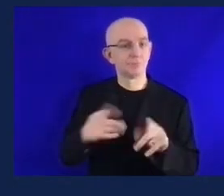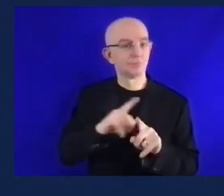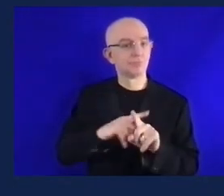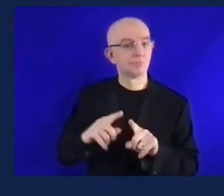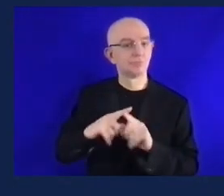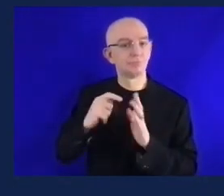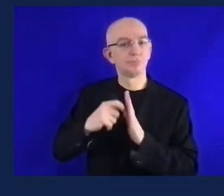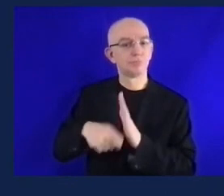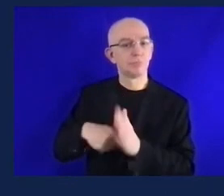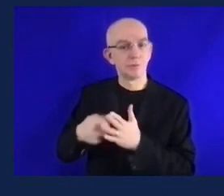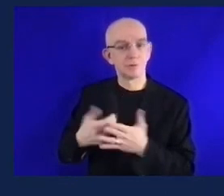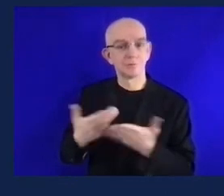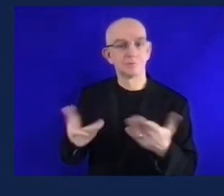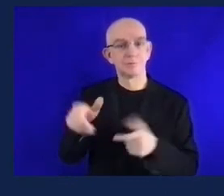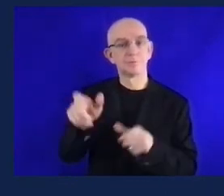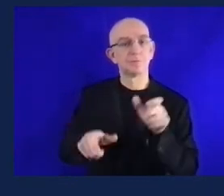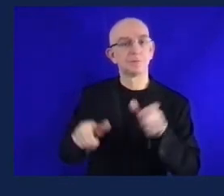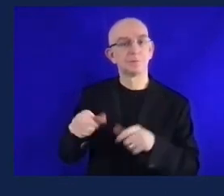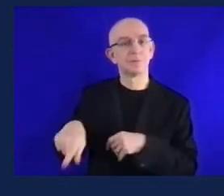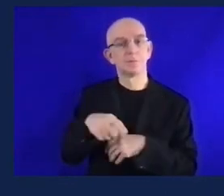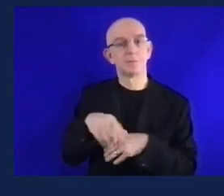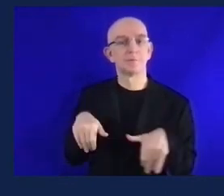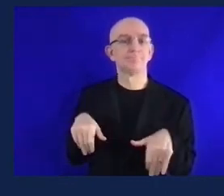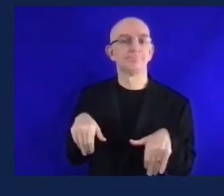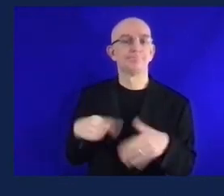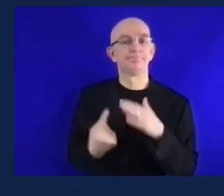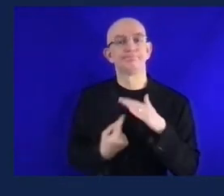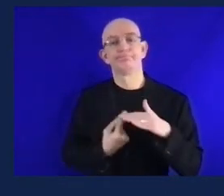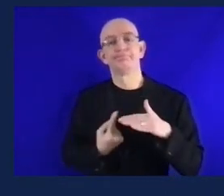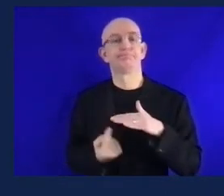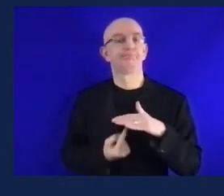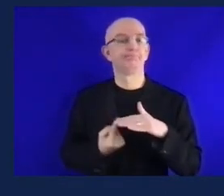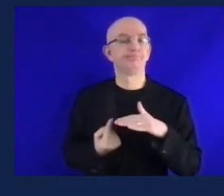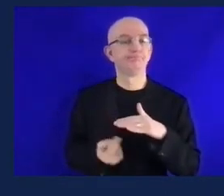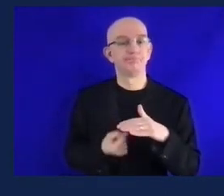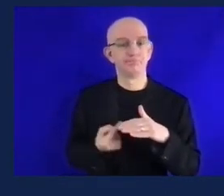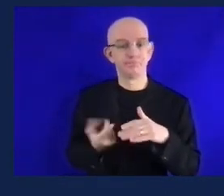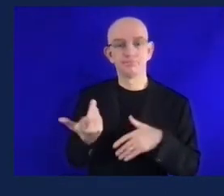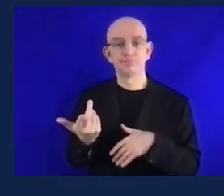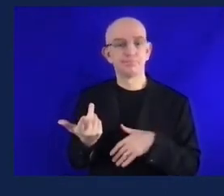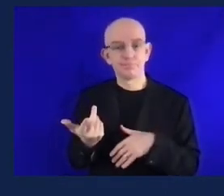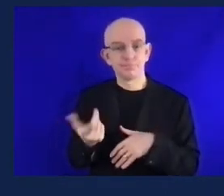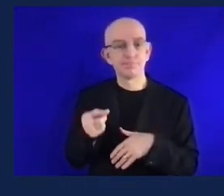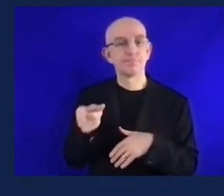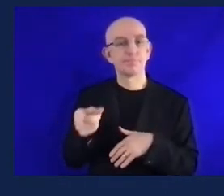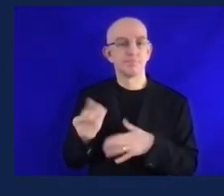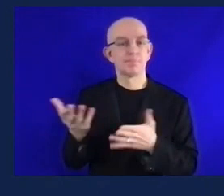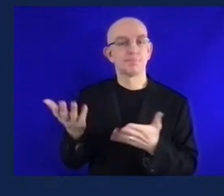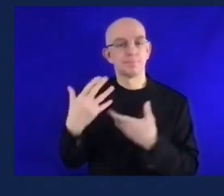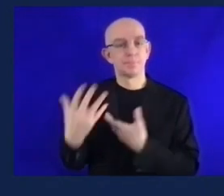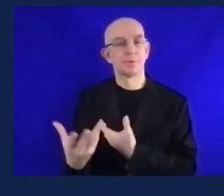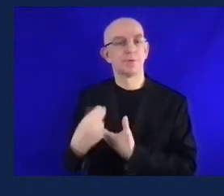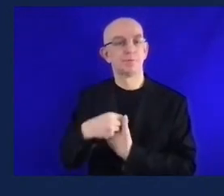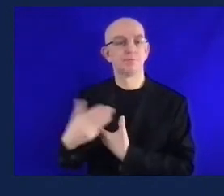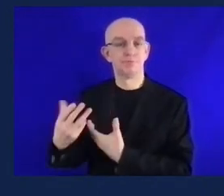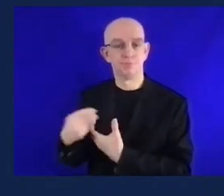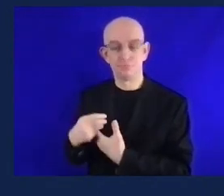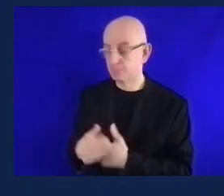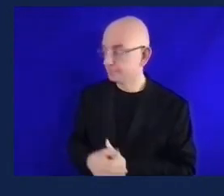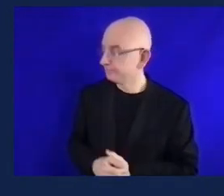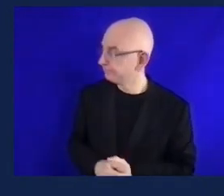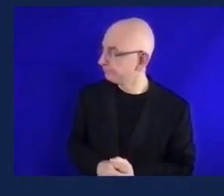4 months ago, I obtained the opportunity to become a CAFE ambassador. This was one of the